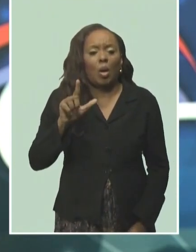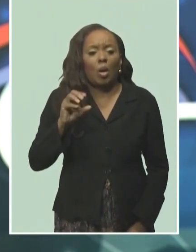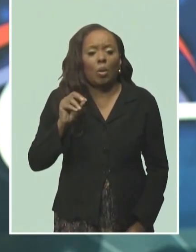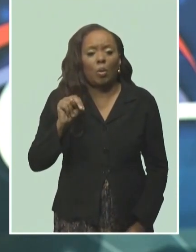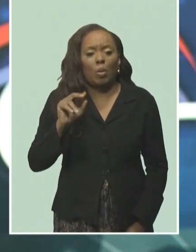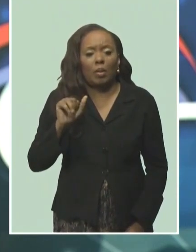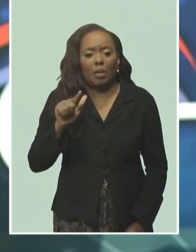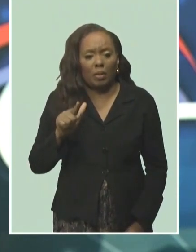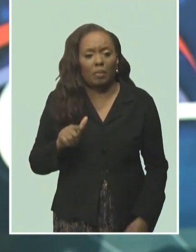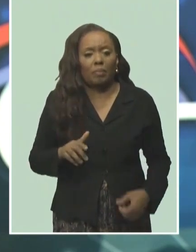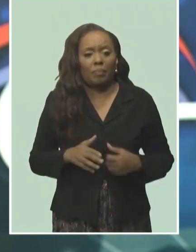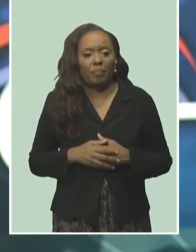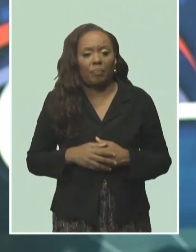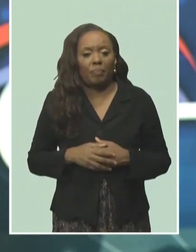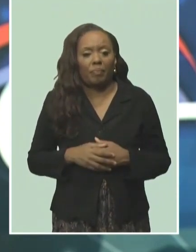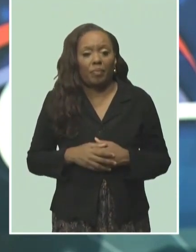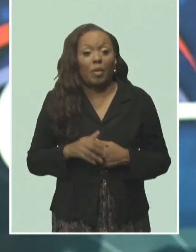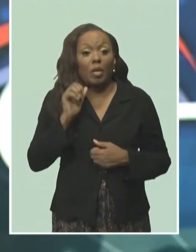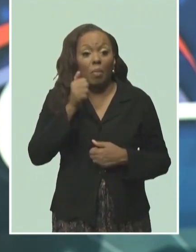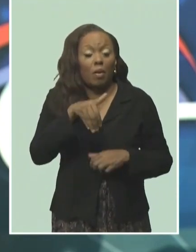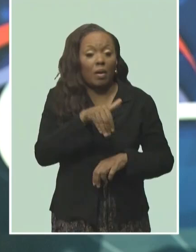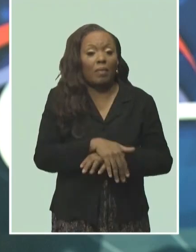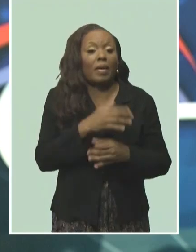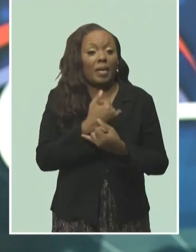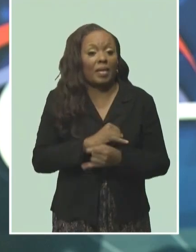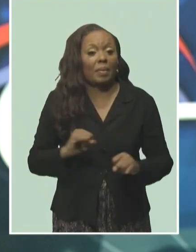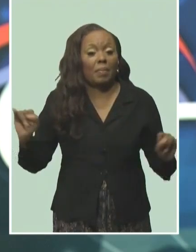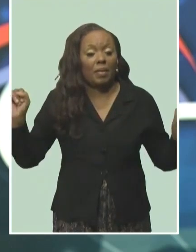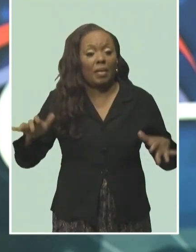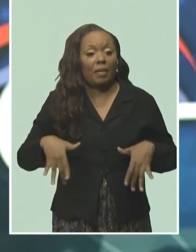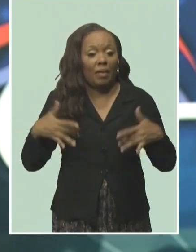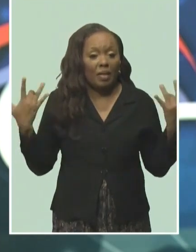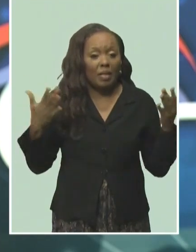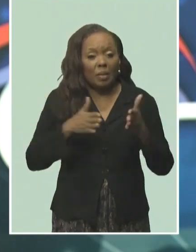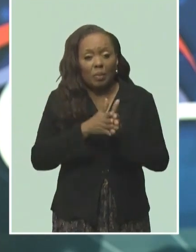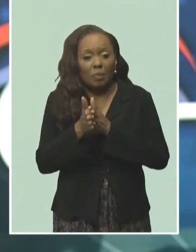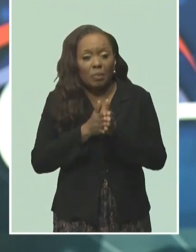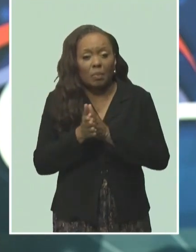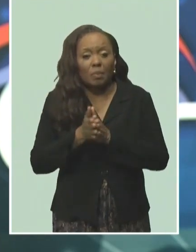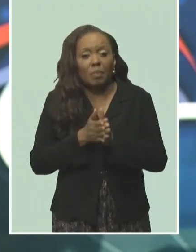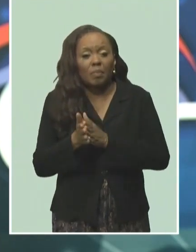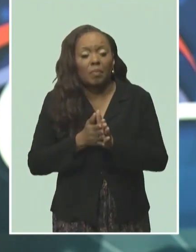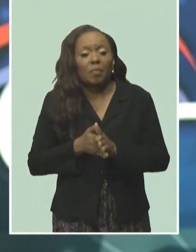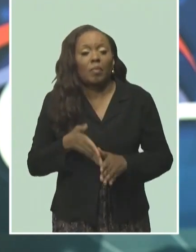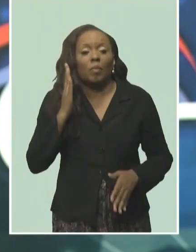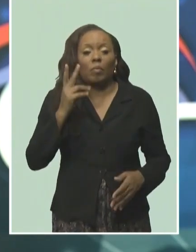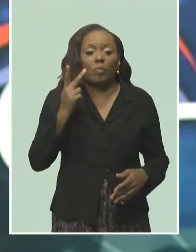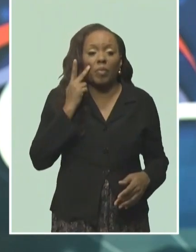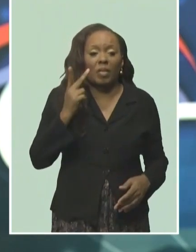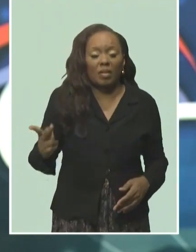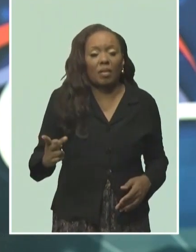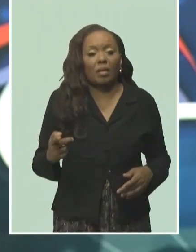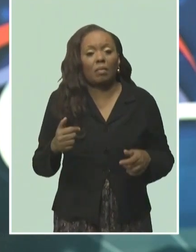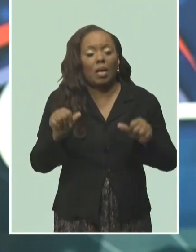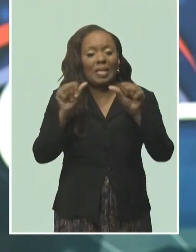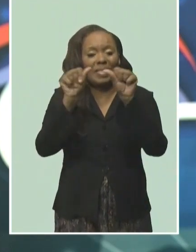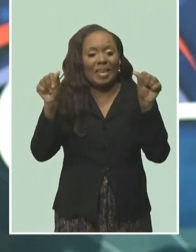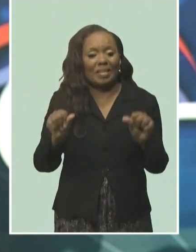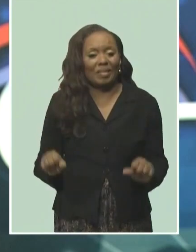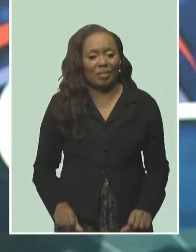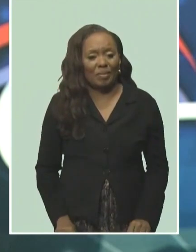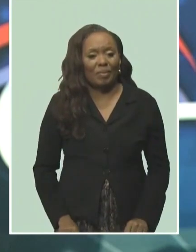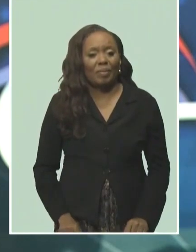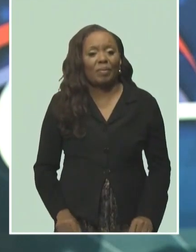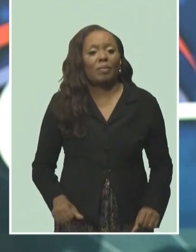event tomorrow evening, one which comes with some degree of anticipation. It's that of the unveiling of the monument to the